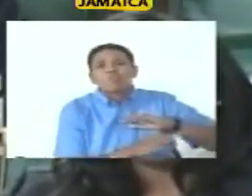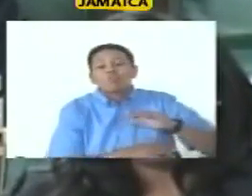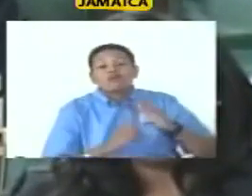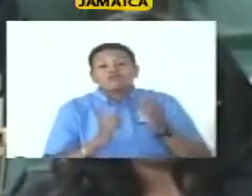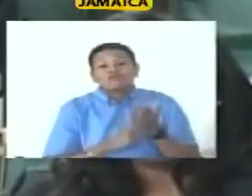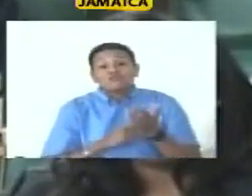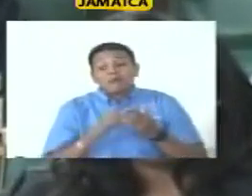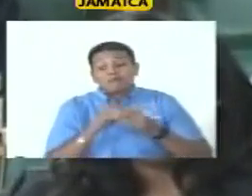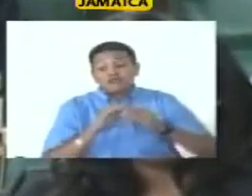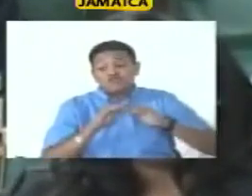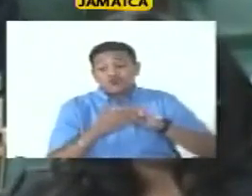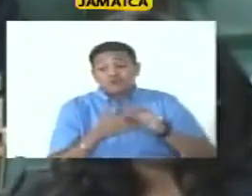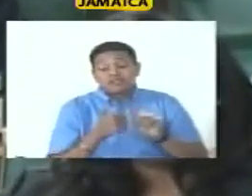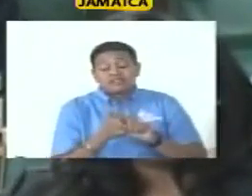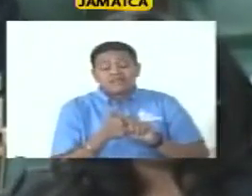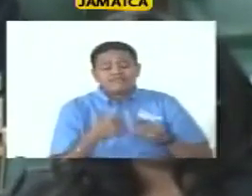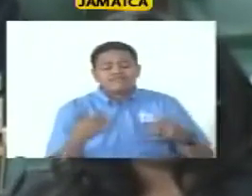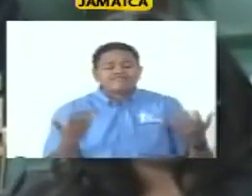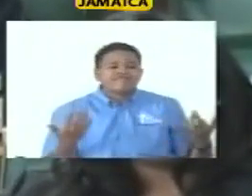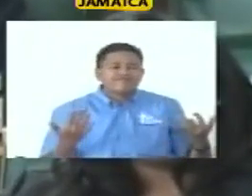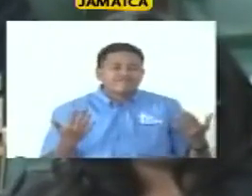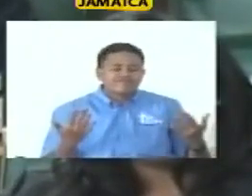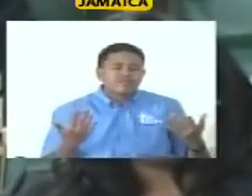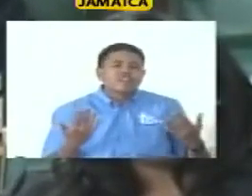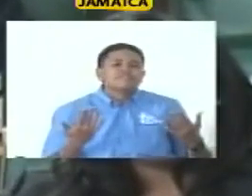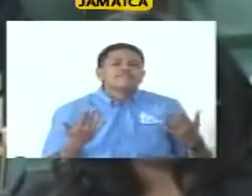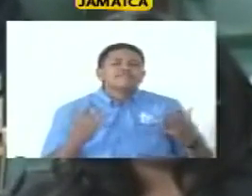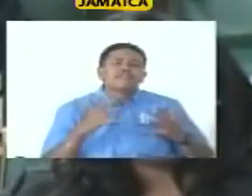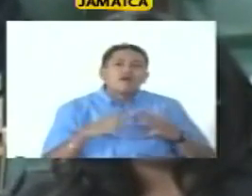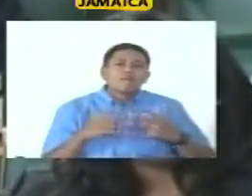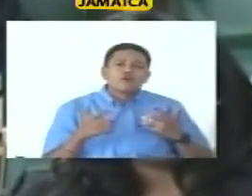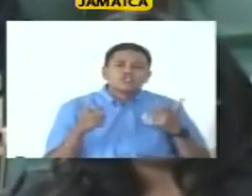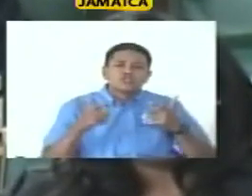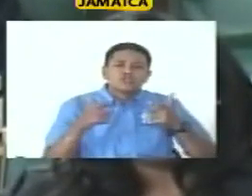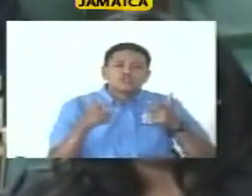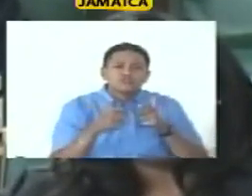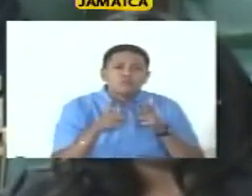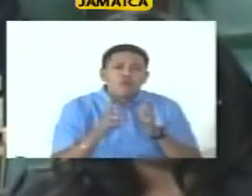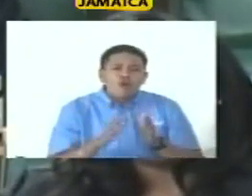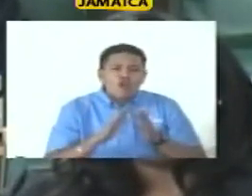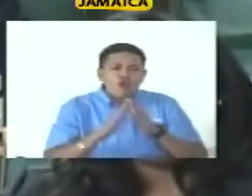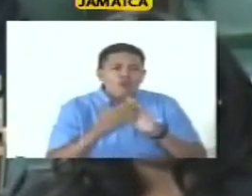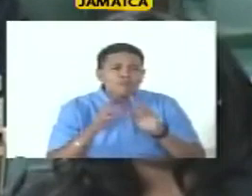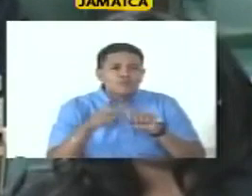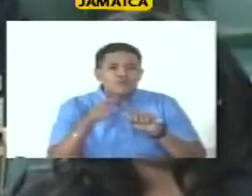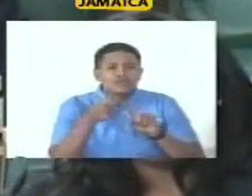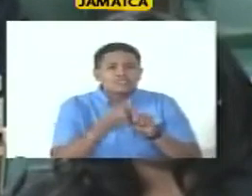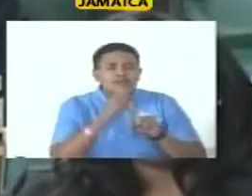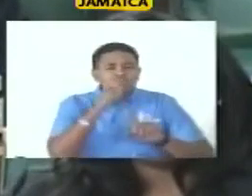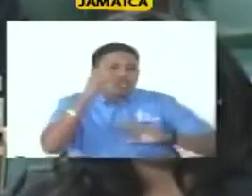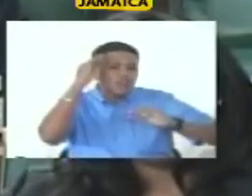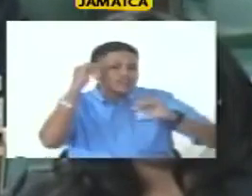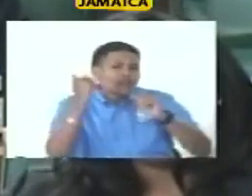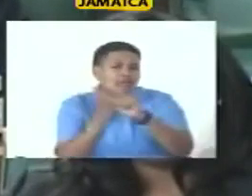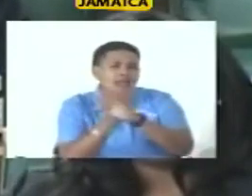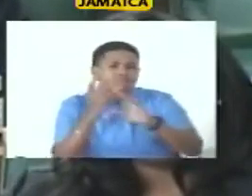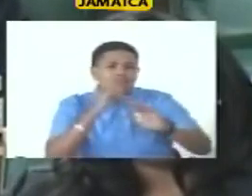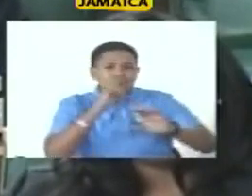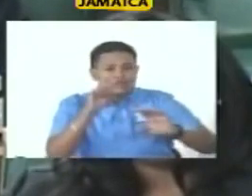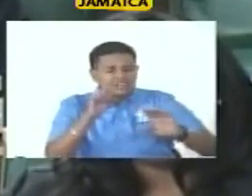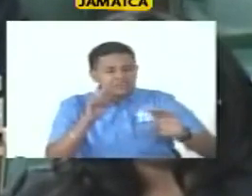Jamaica, which is a much smaller community, even when you consider that everything is